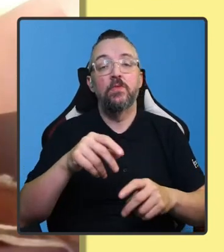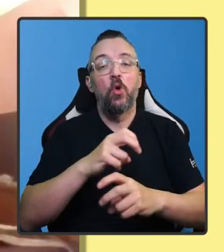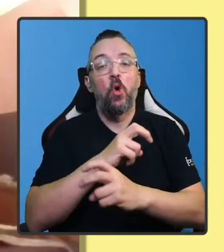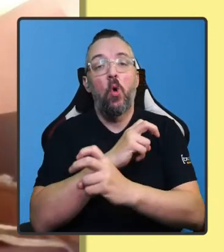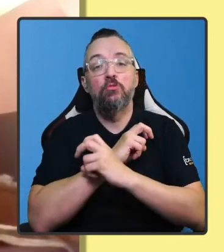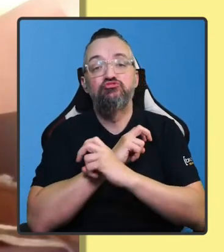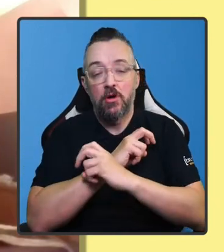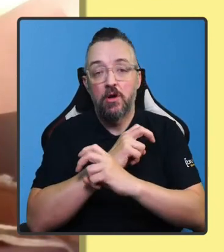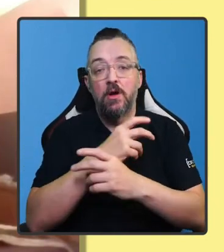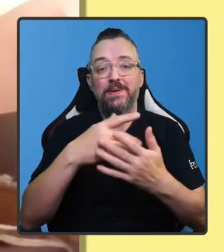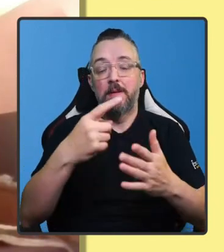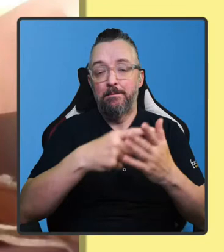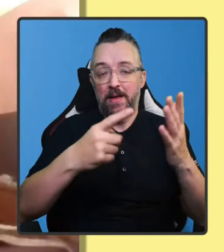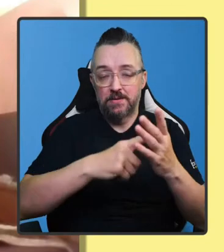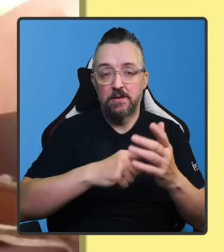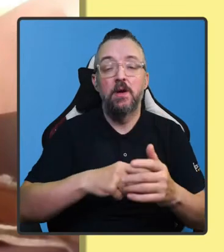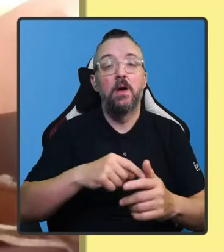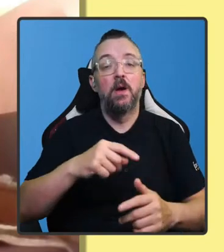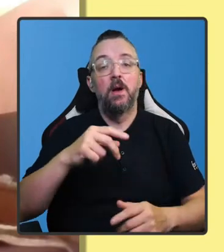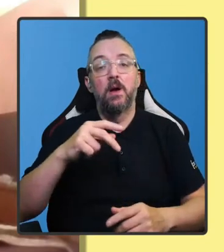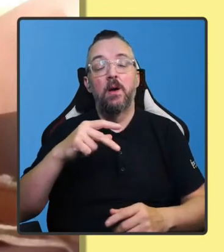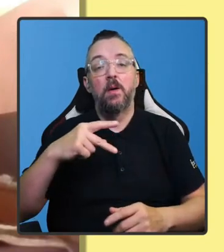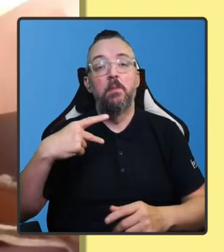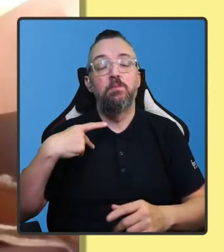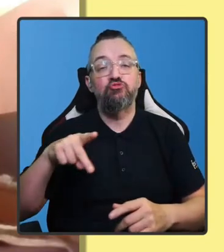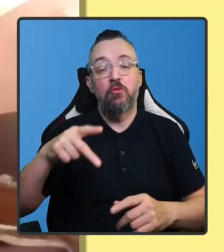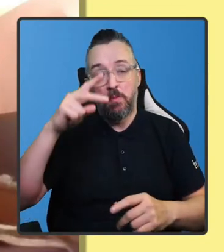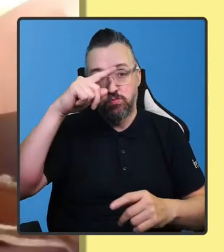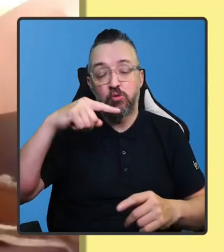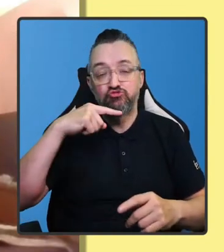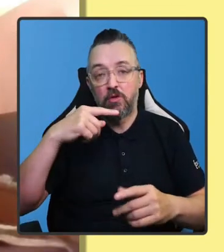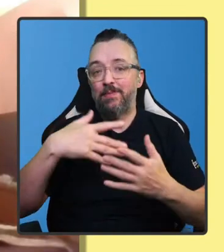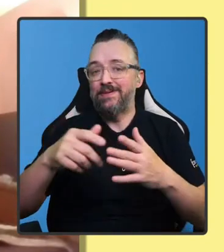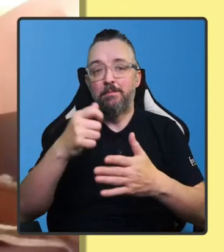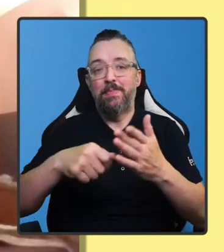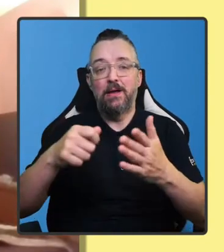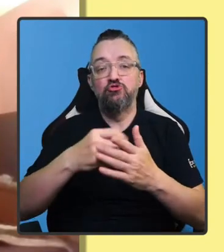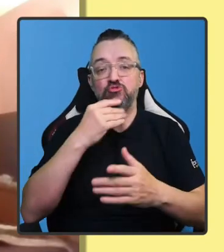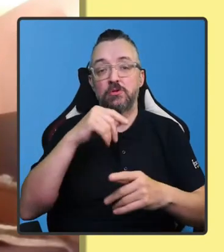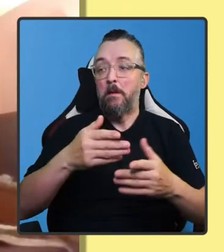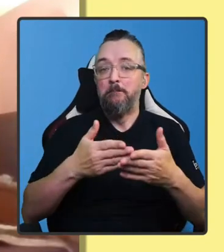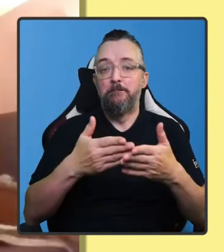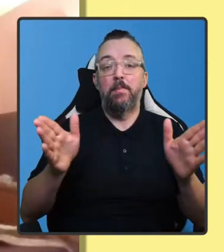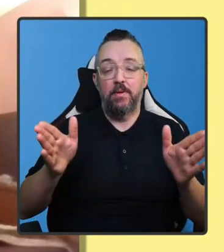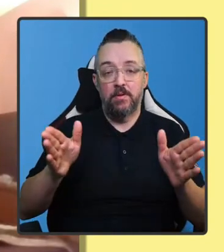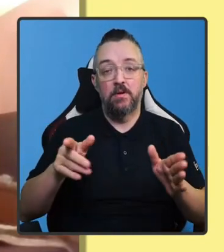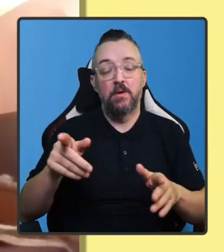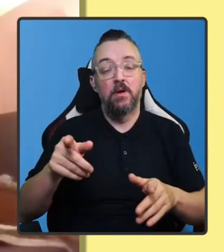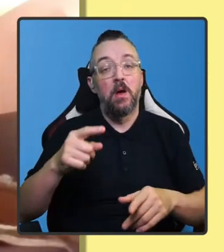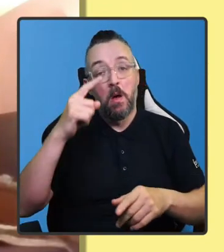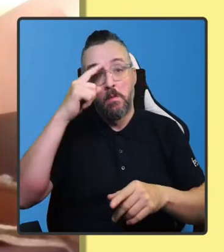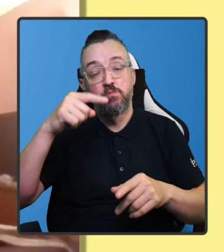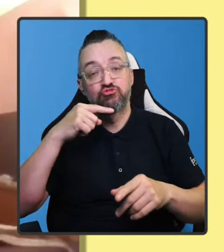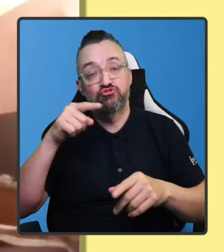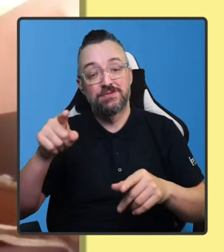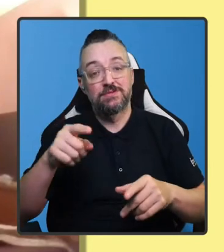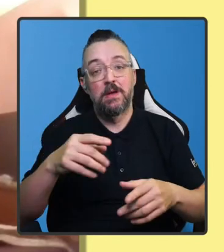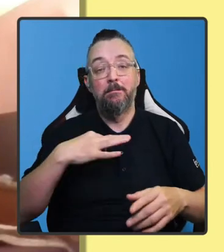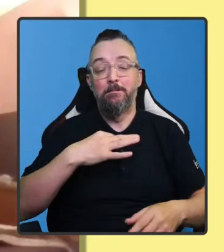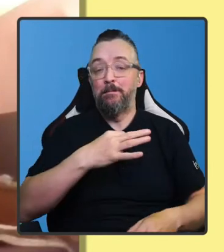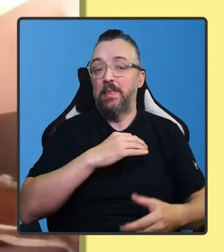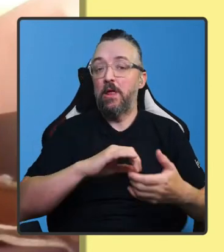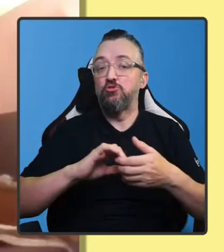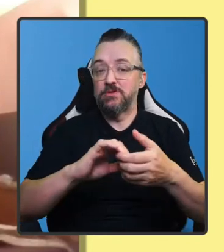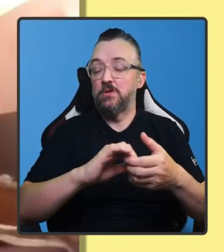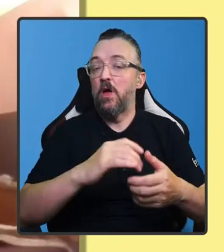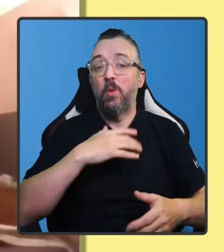and in Portugal, use of glyphosate is prohibited in all public spaces. And the president of the Portuguese Medical Association has also called for a worldwide